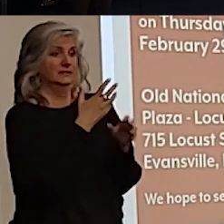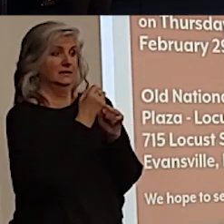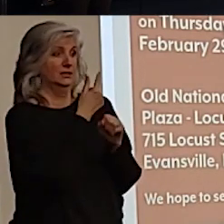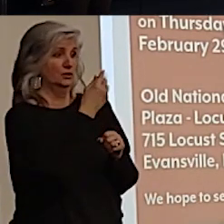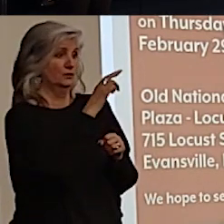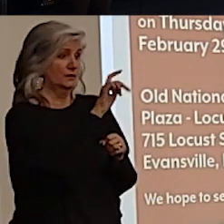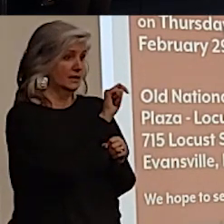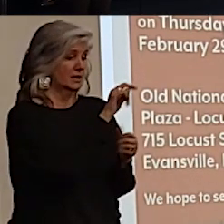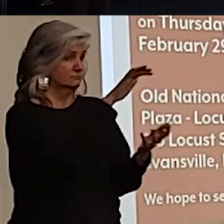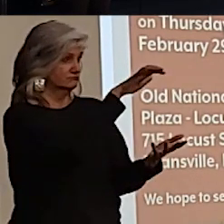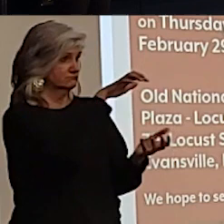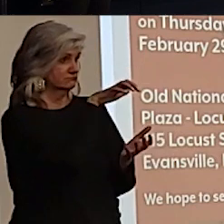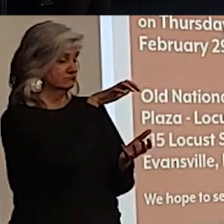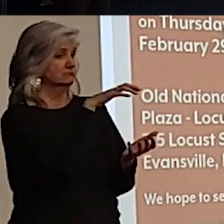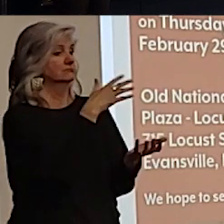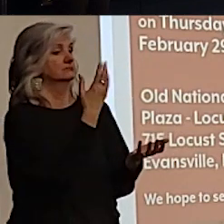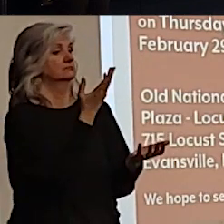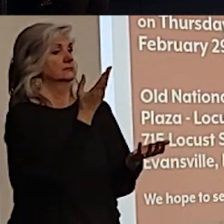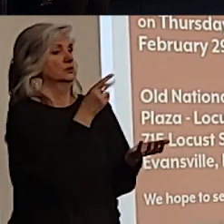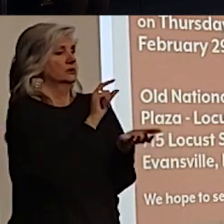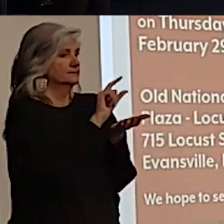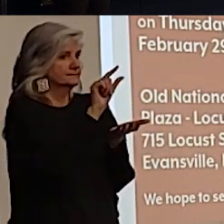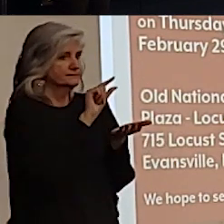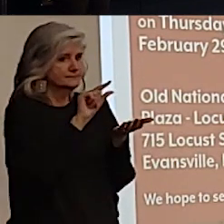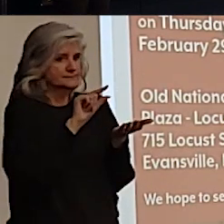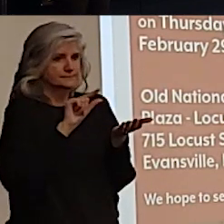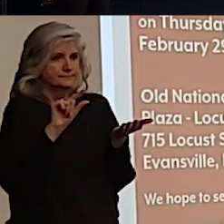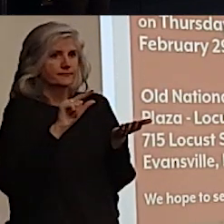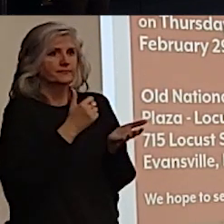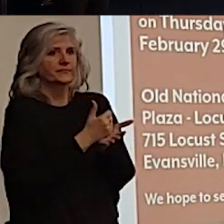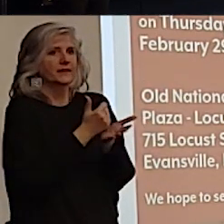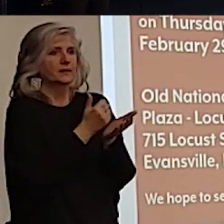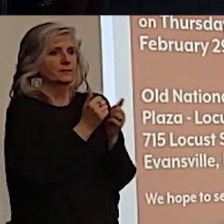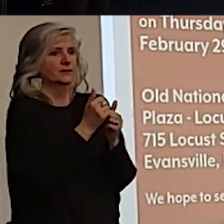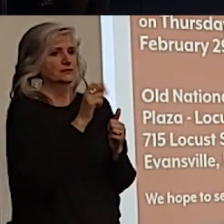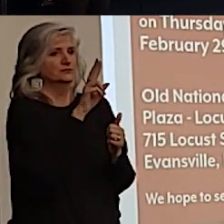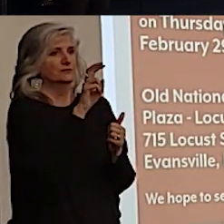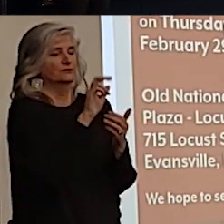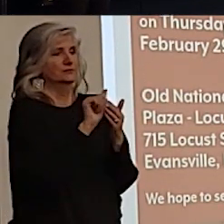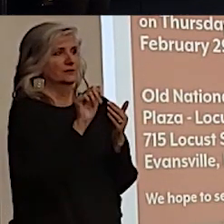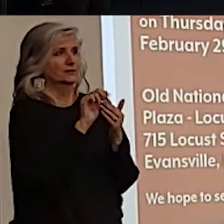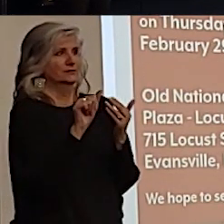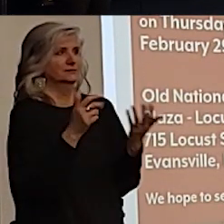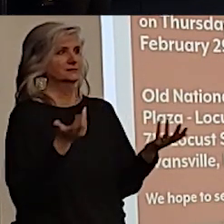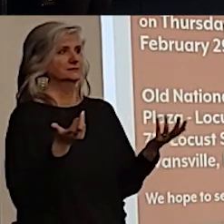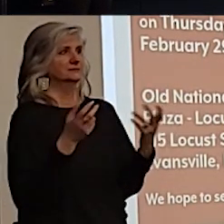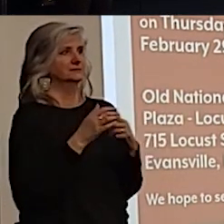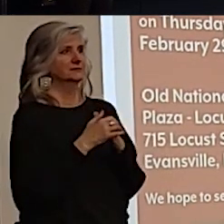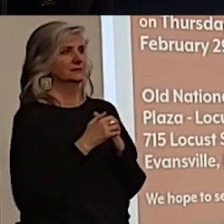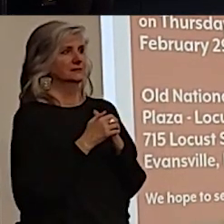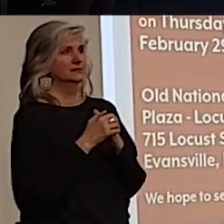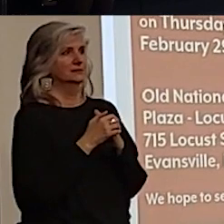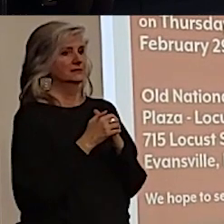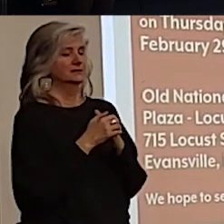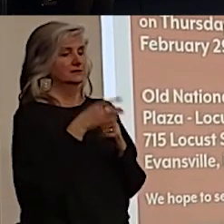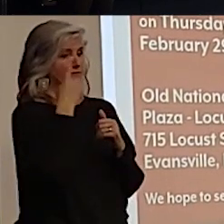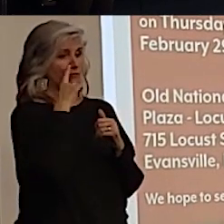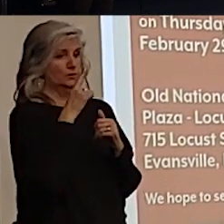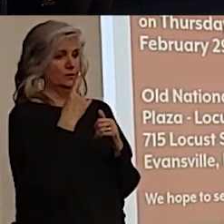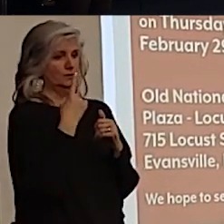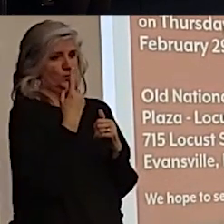or whatnot, we're able to help with maybe $200 towards a